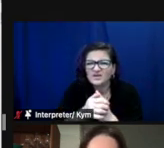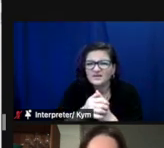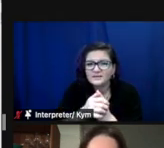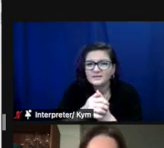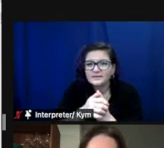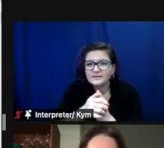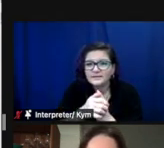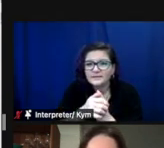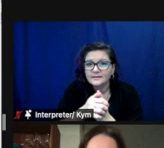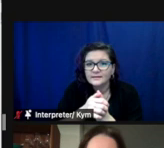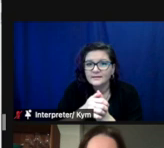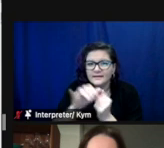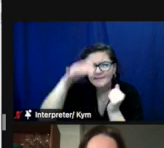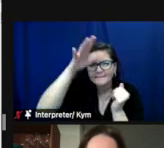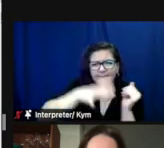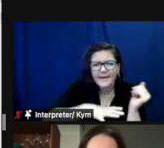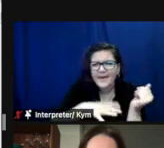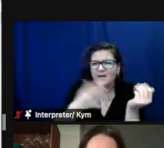The man. What's his name?